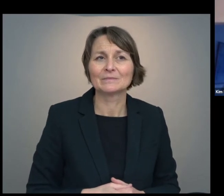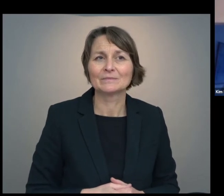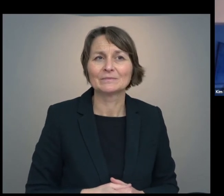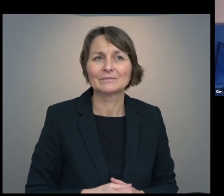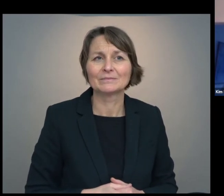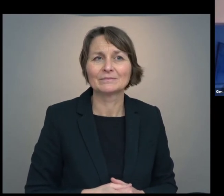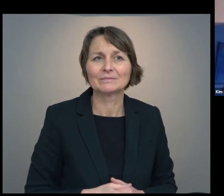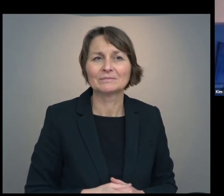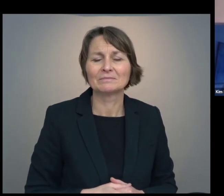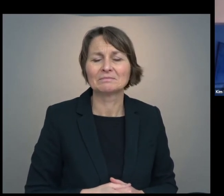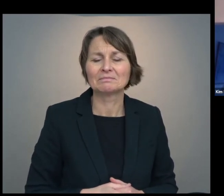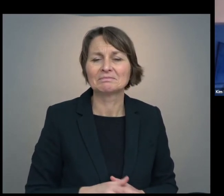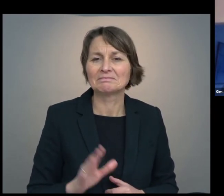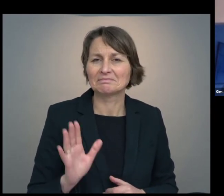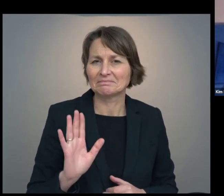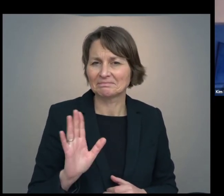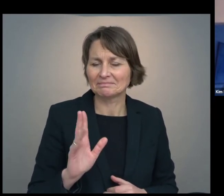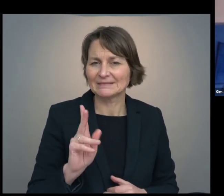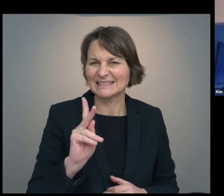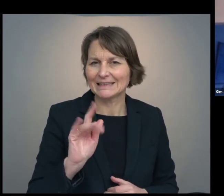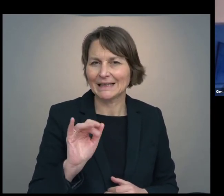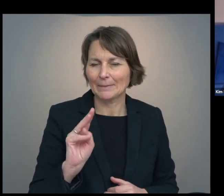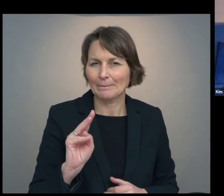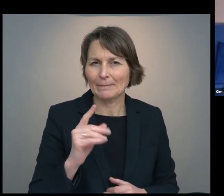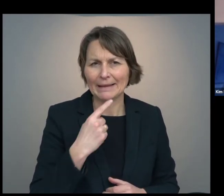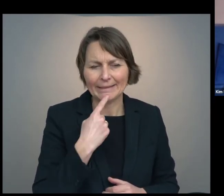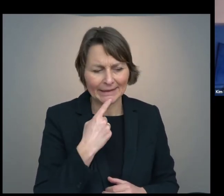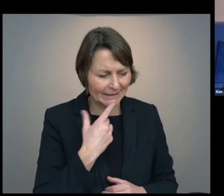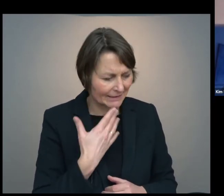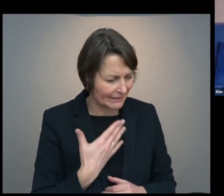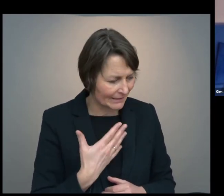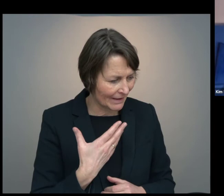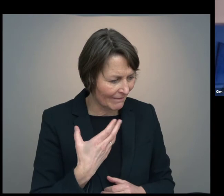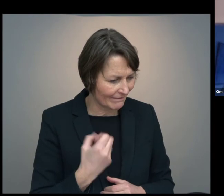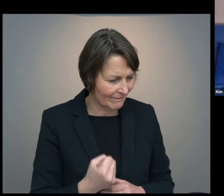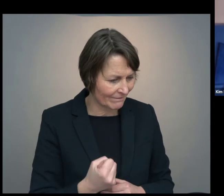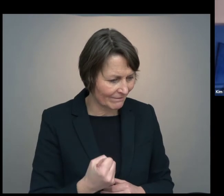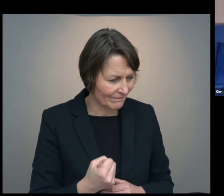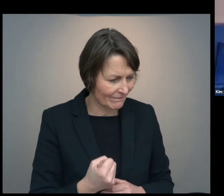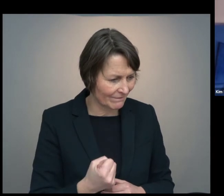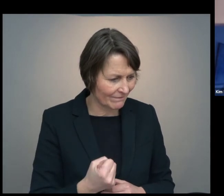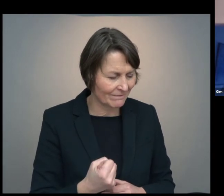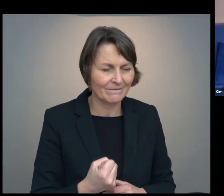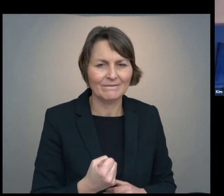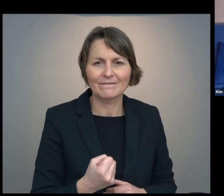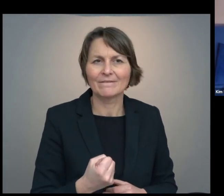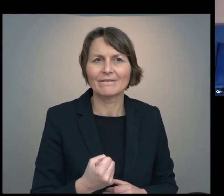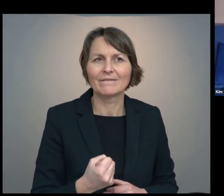We have had a web dream for